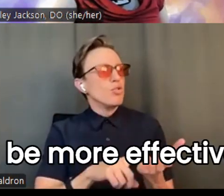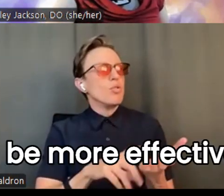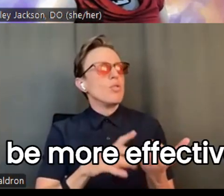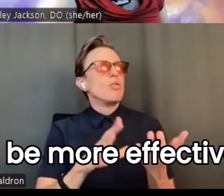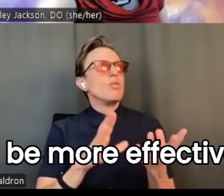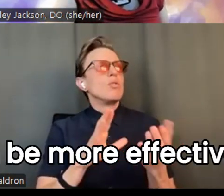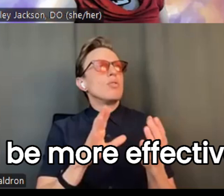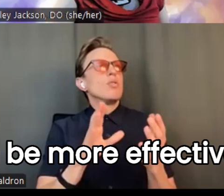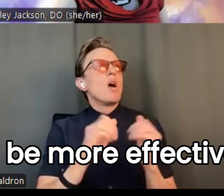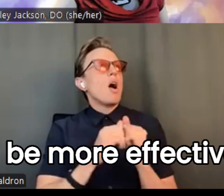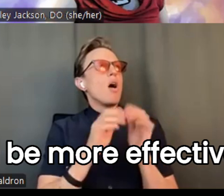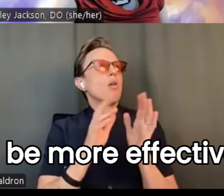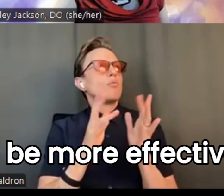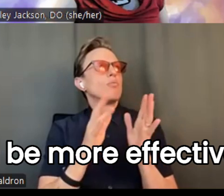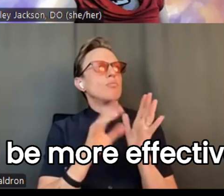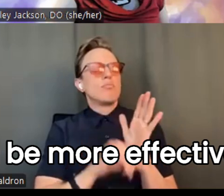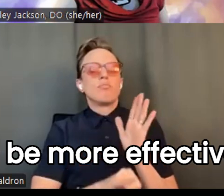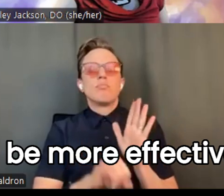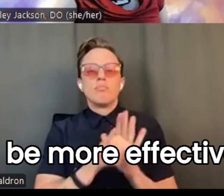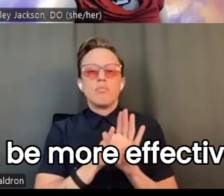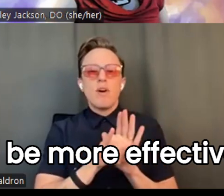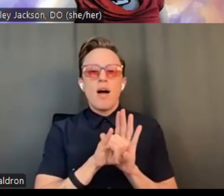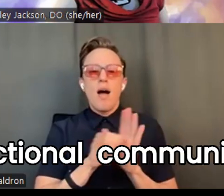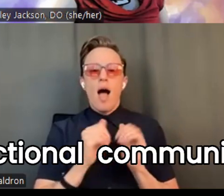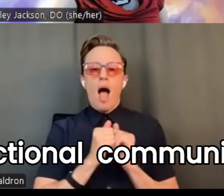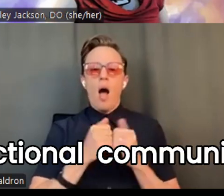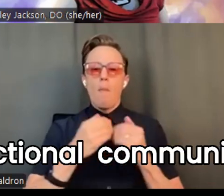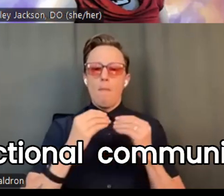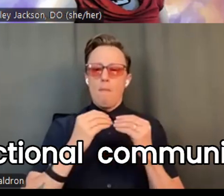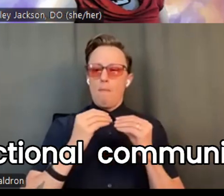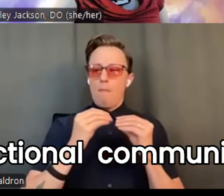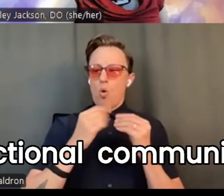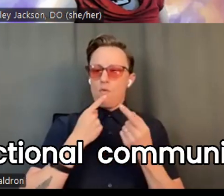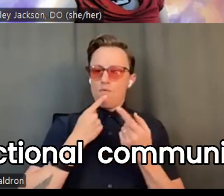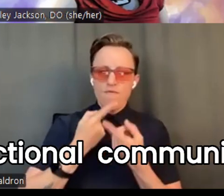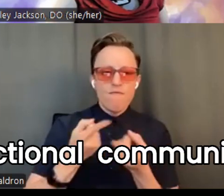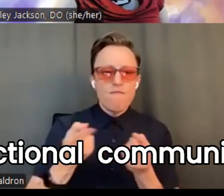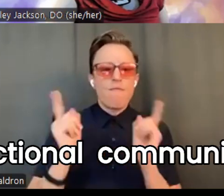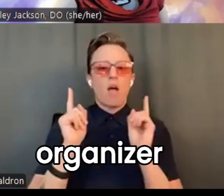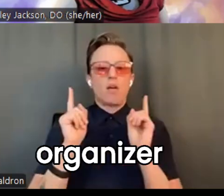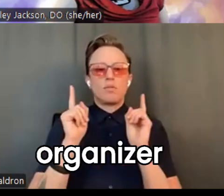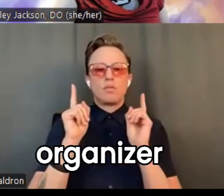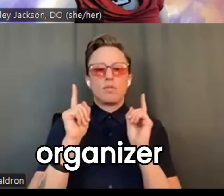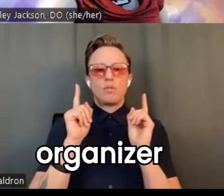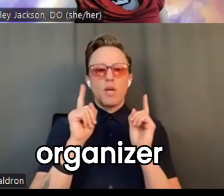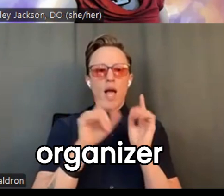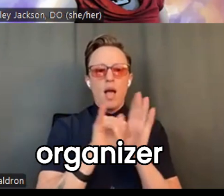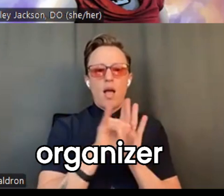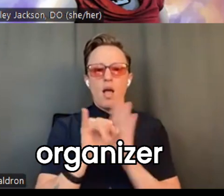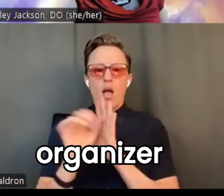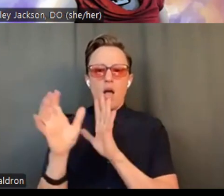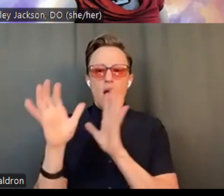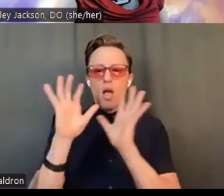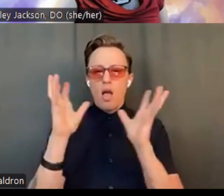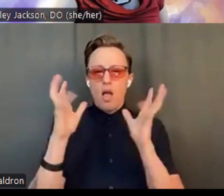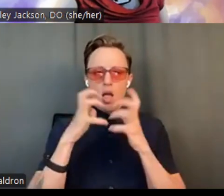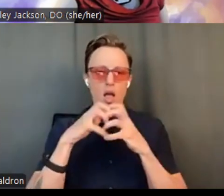identify ways that I can be more effective as an intersectional community organizer.